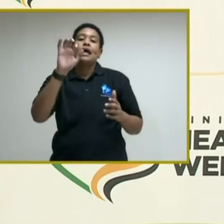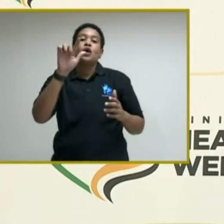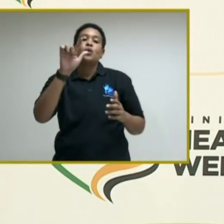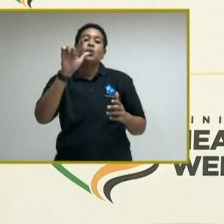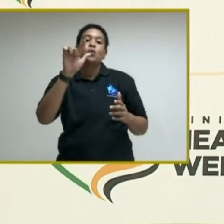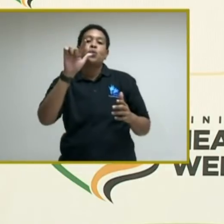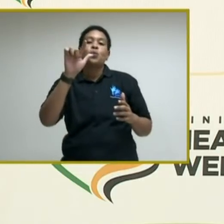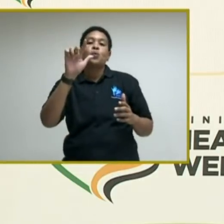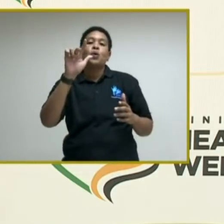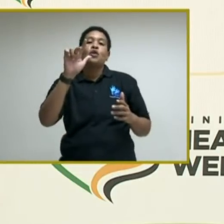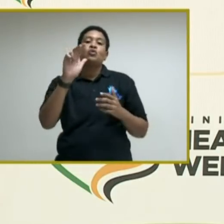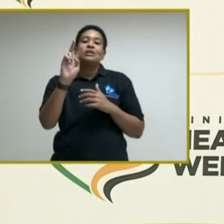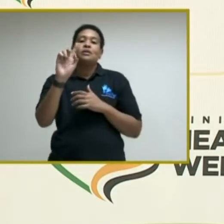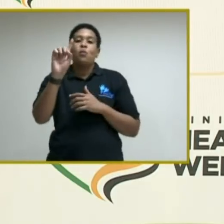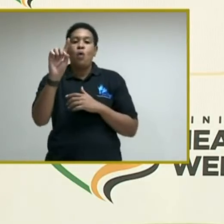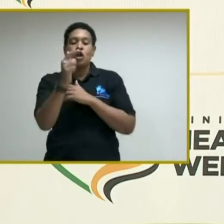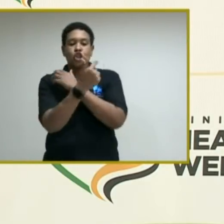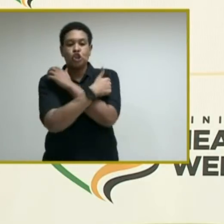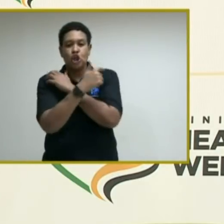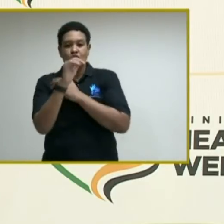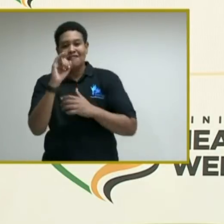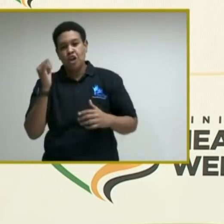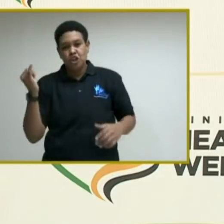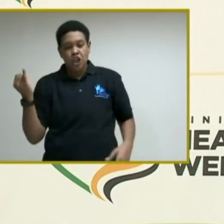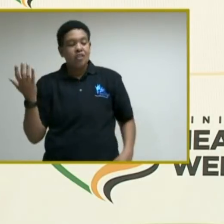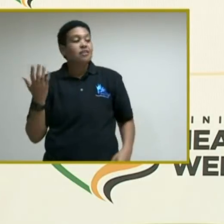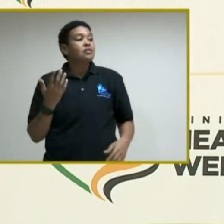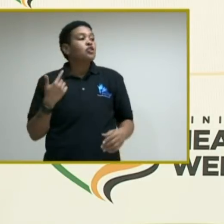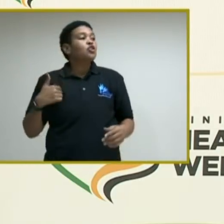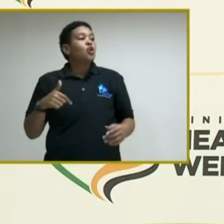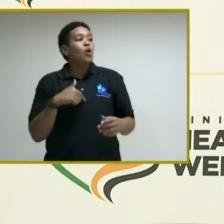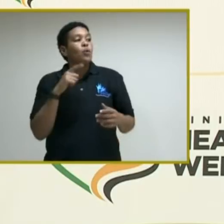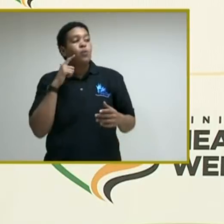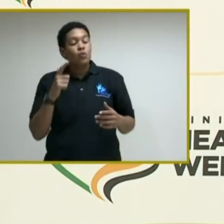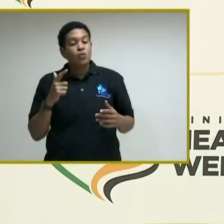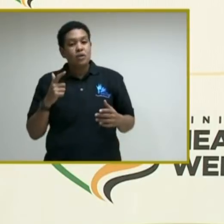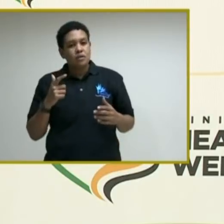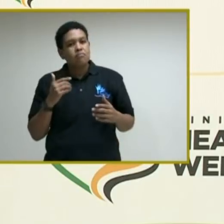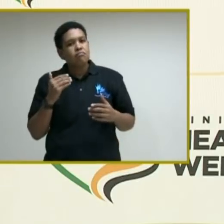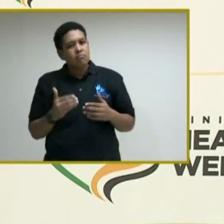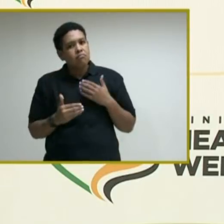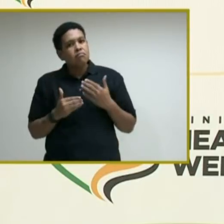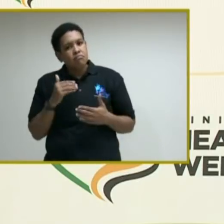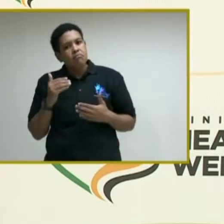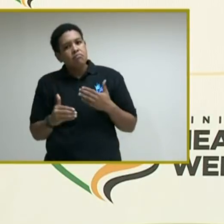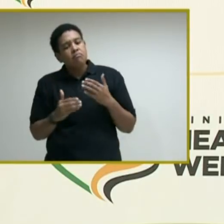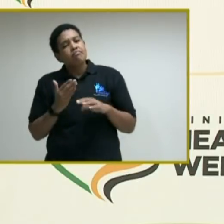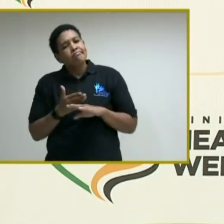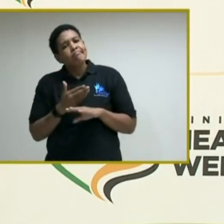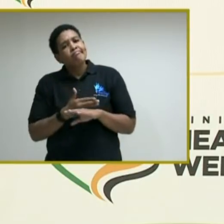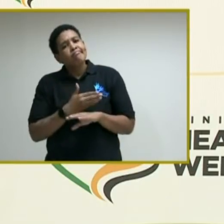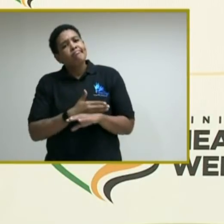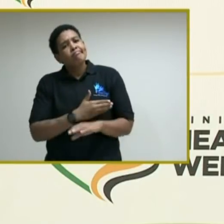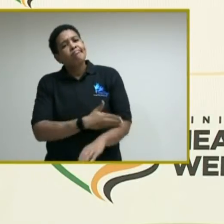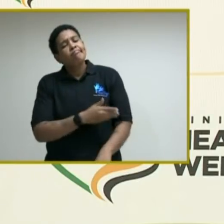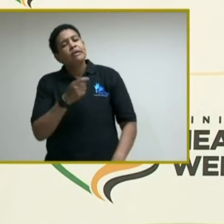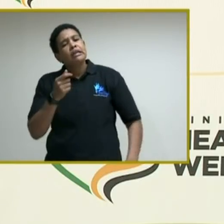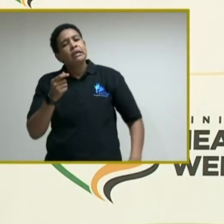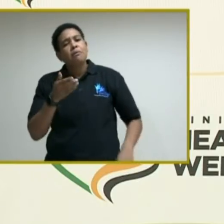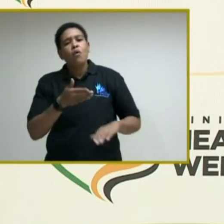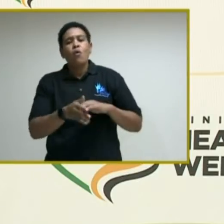36,923 single dose of the Johnson & Johnson. And so we are edging forward, making progress, well